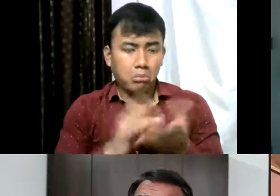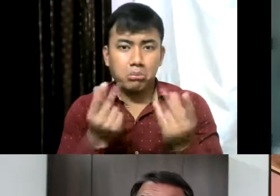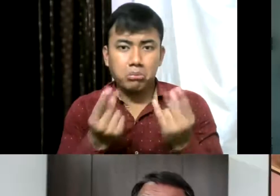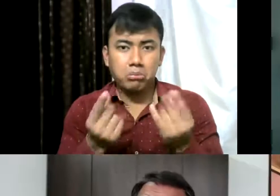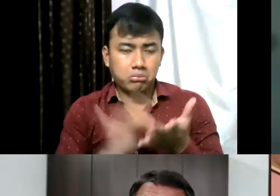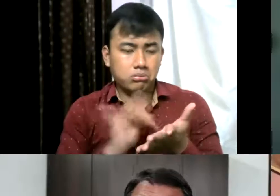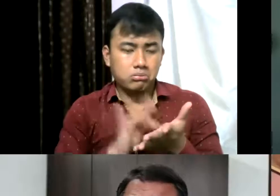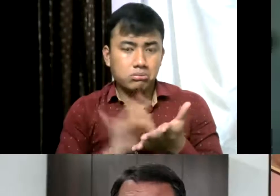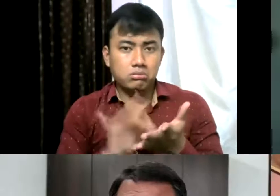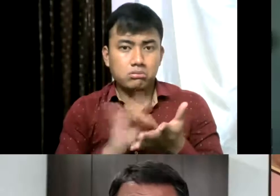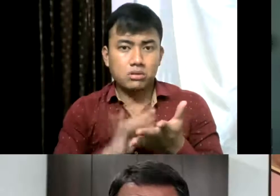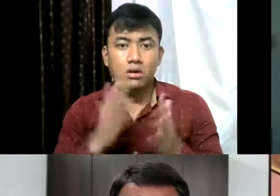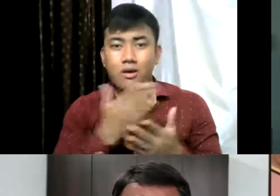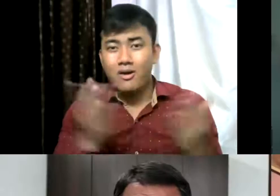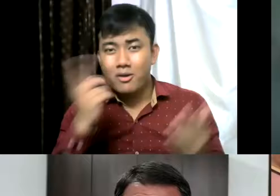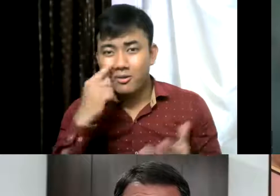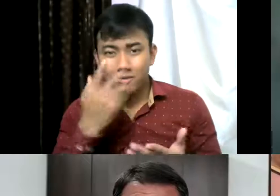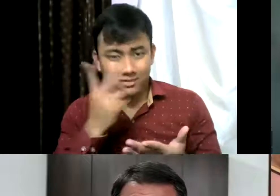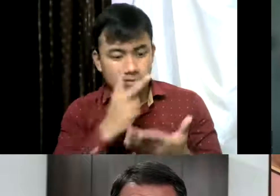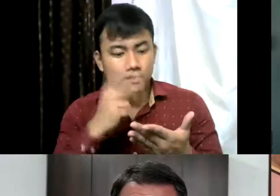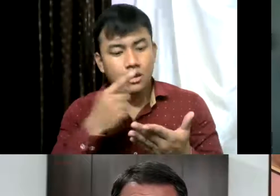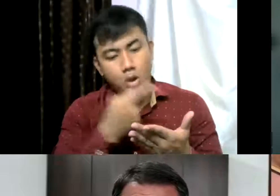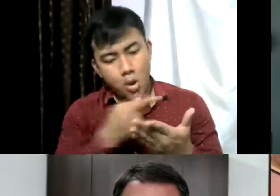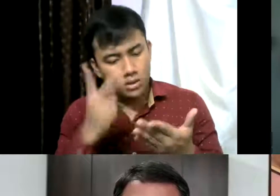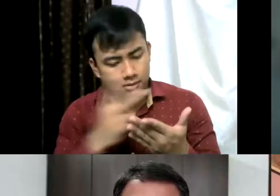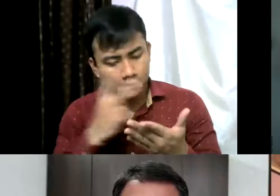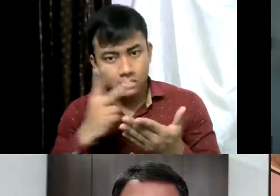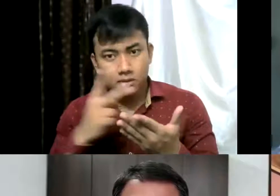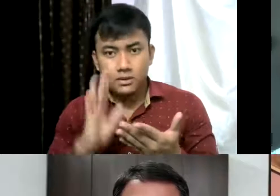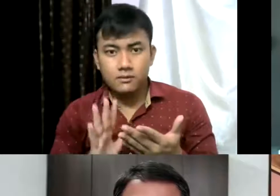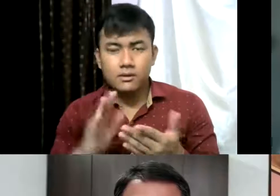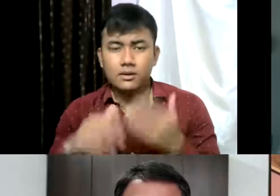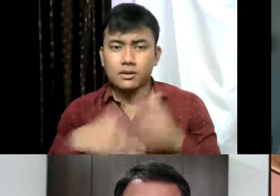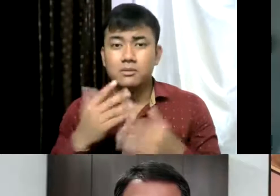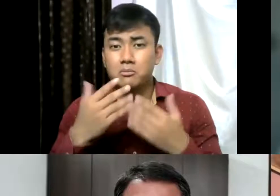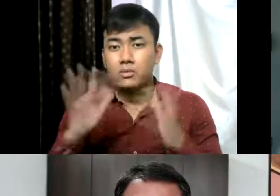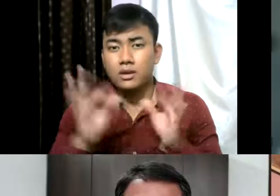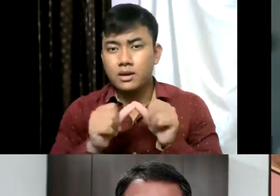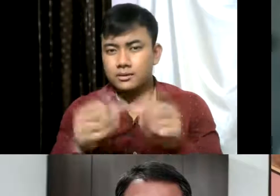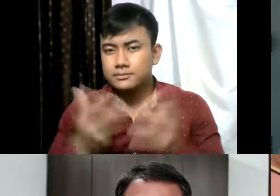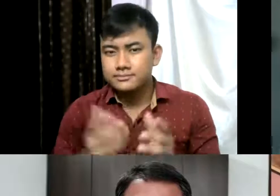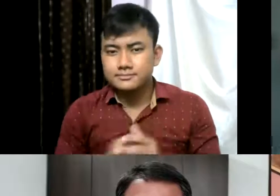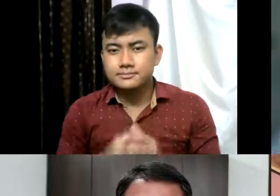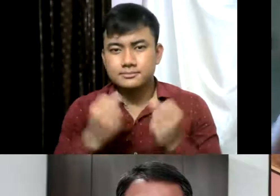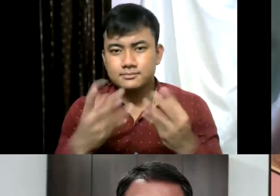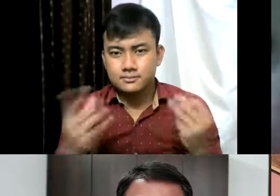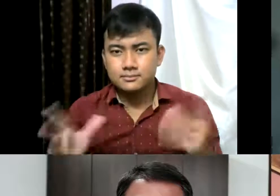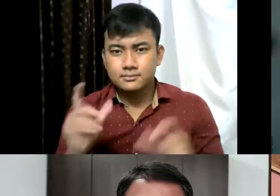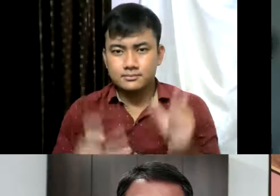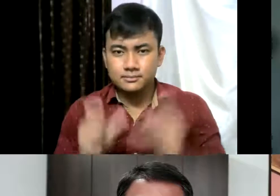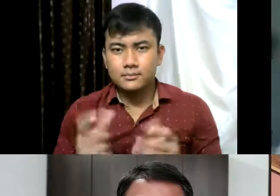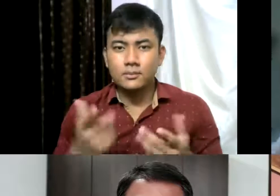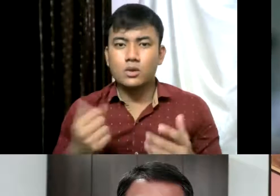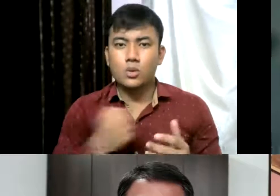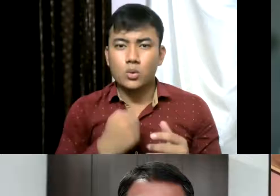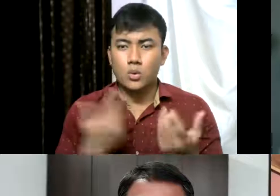right on all the women who he saw. And I think the broader answer is that a lot of what happens in the physical